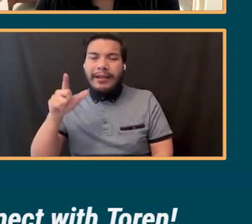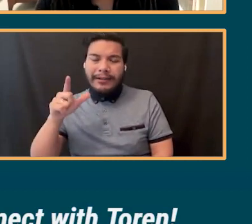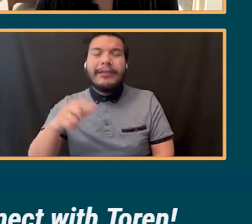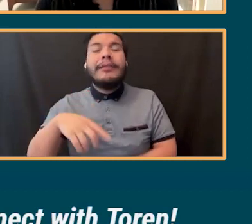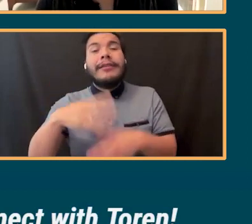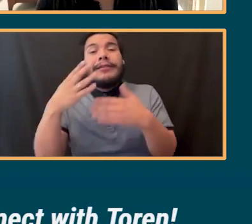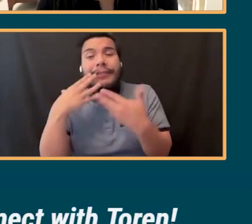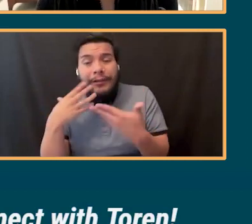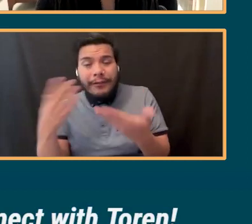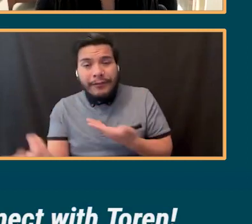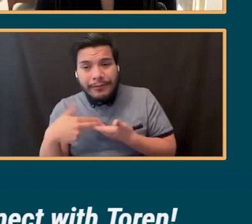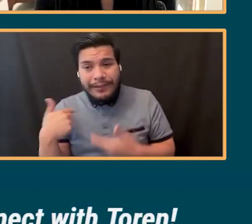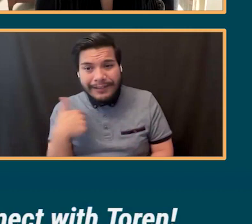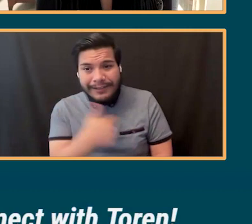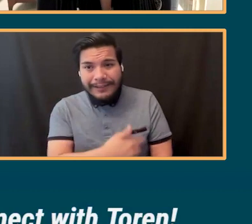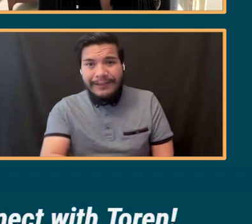here.